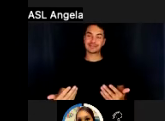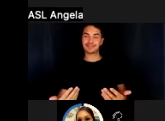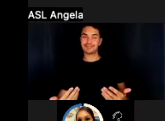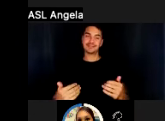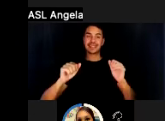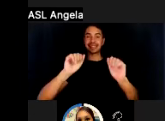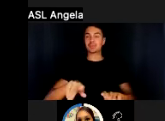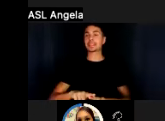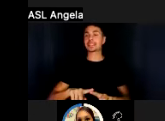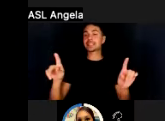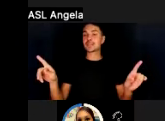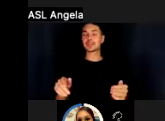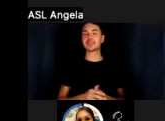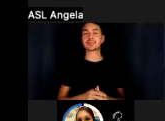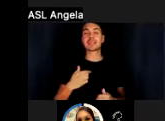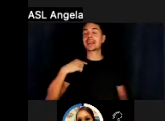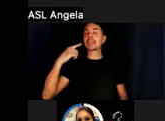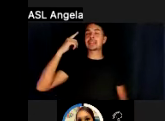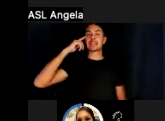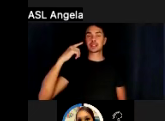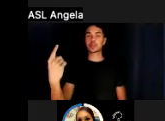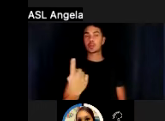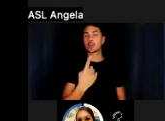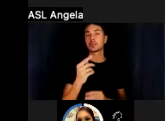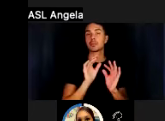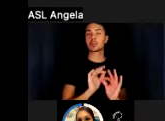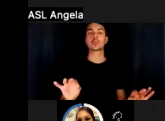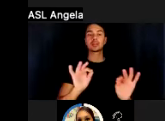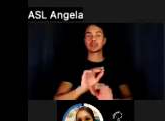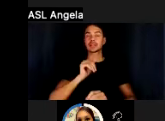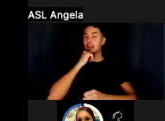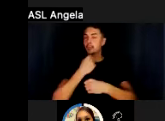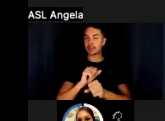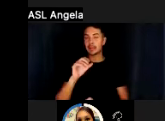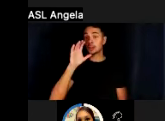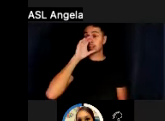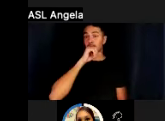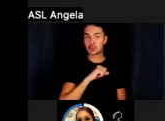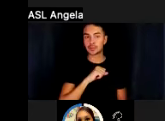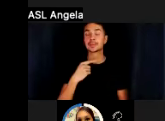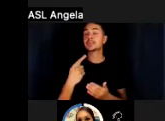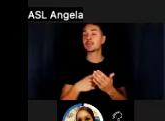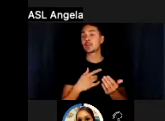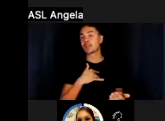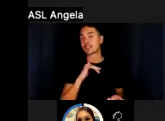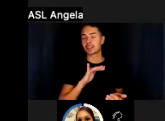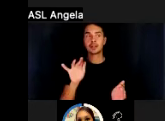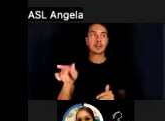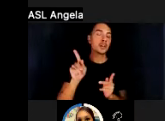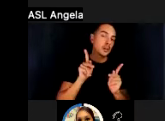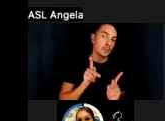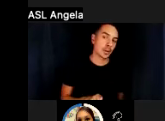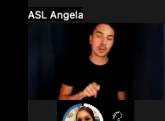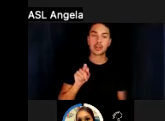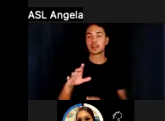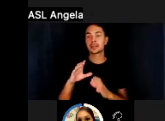can be different. And so I think it's always important to not make assumptions, right? Like sometimes we feel like, oh, this person or this entity